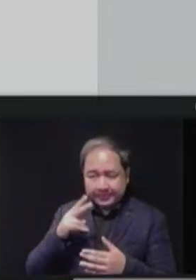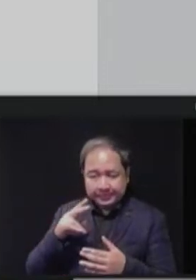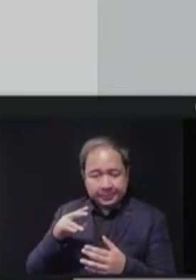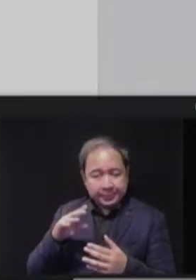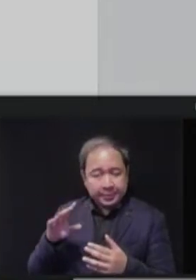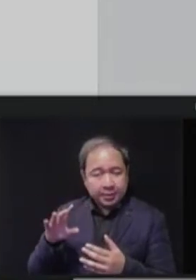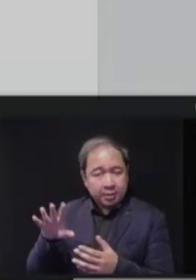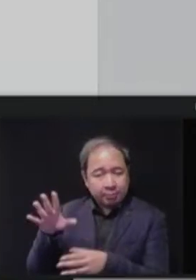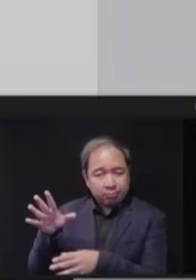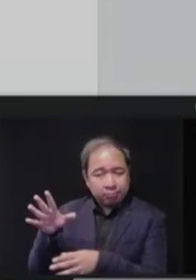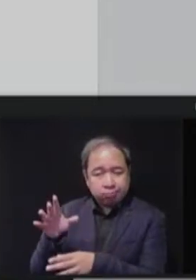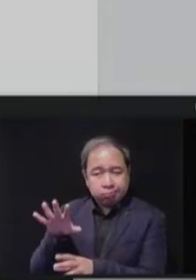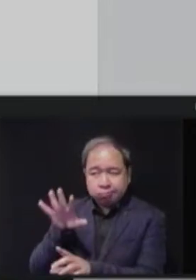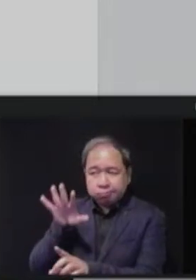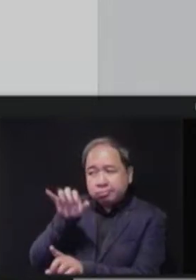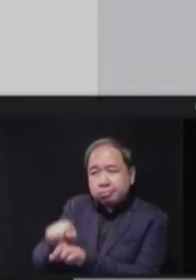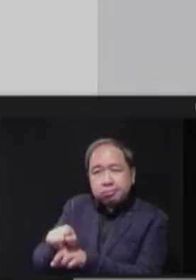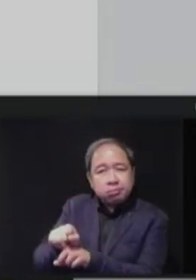captures our